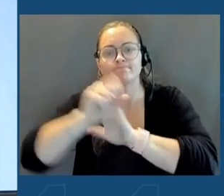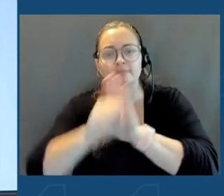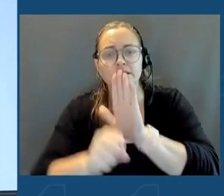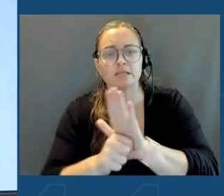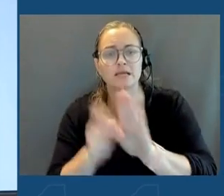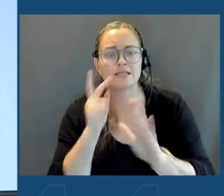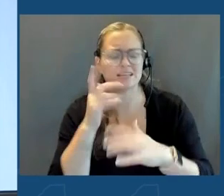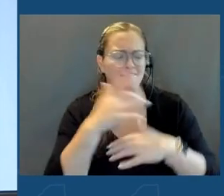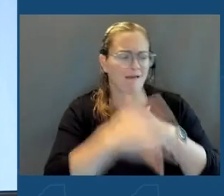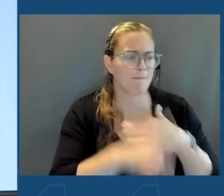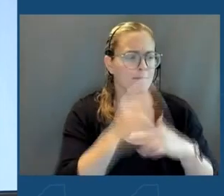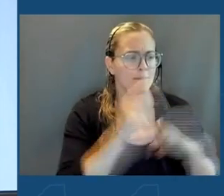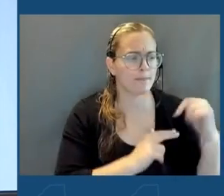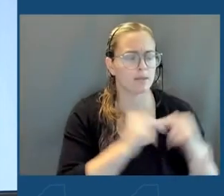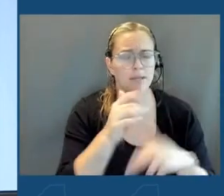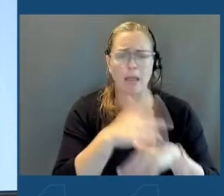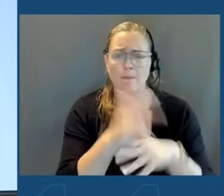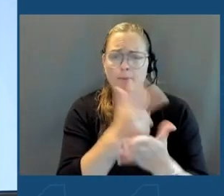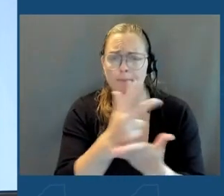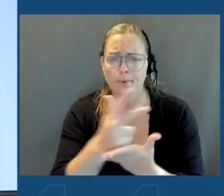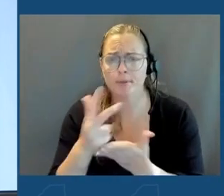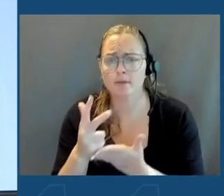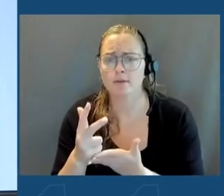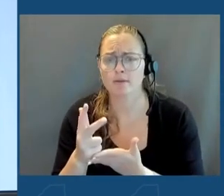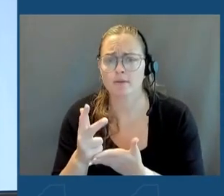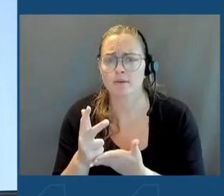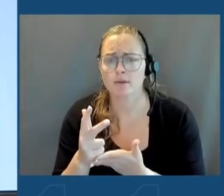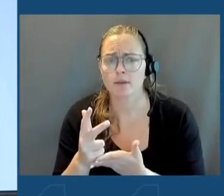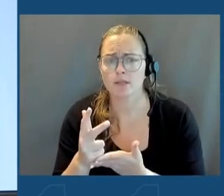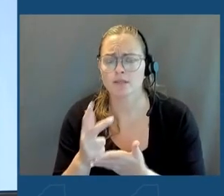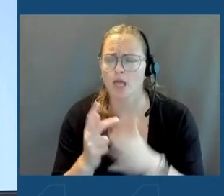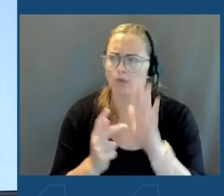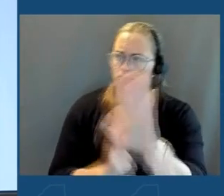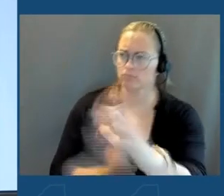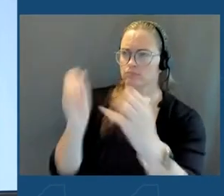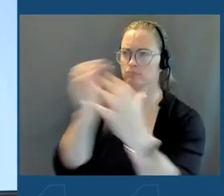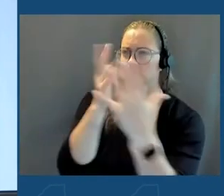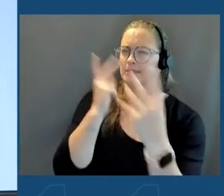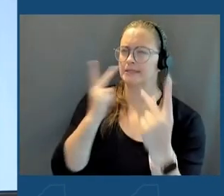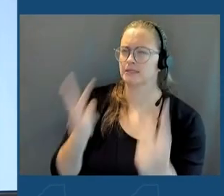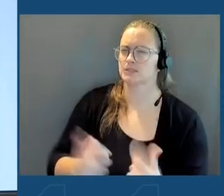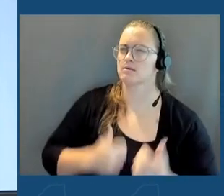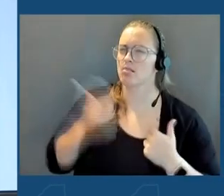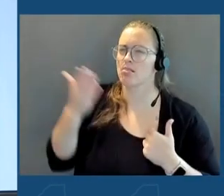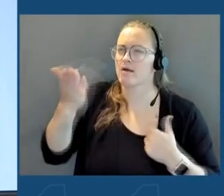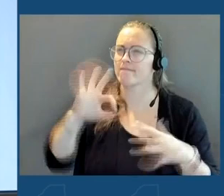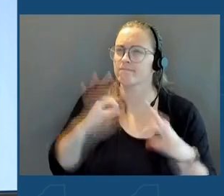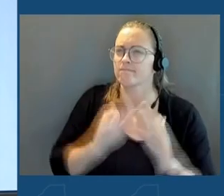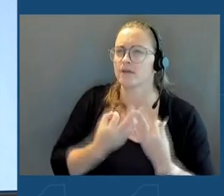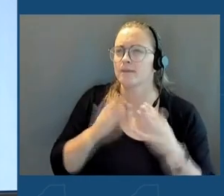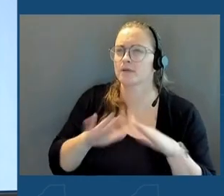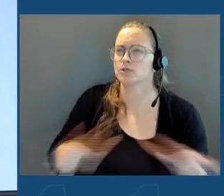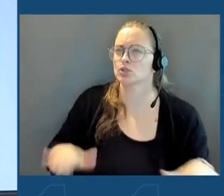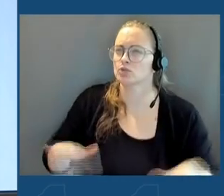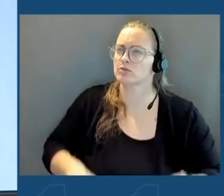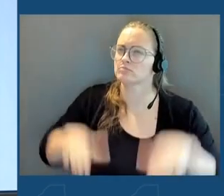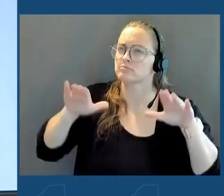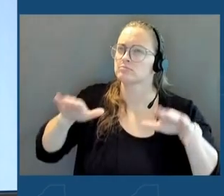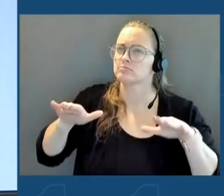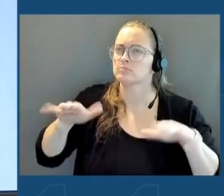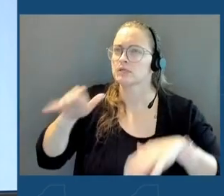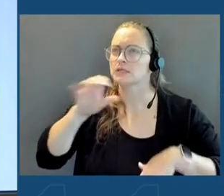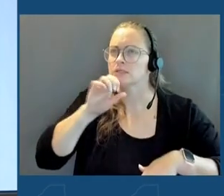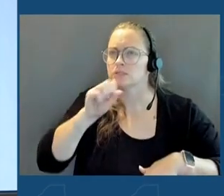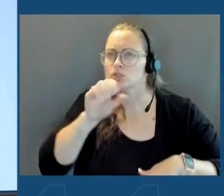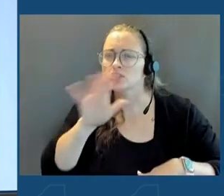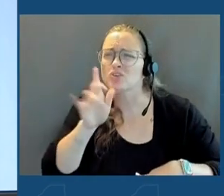buildings or seeing an empty parking lot and saying, I see life there, I see families, I see children, I see seniors who don't have to leave